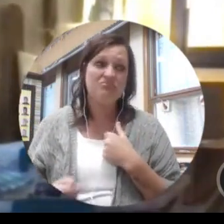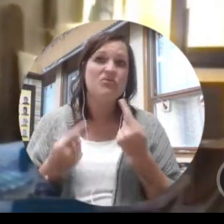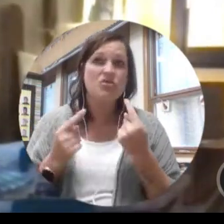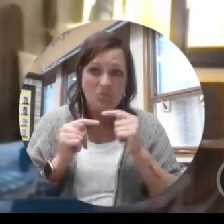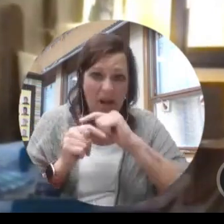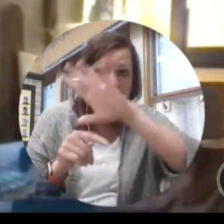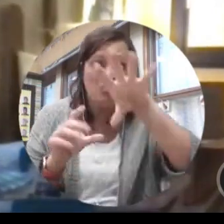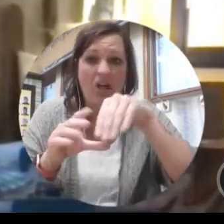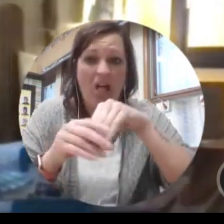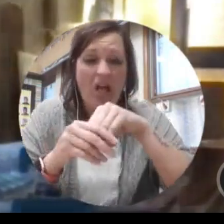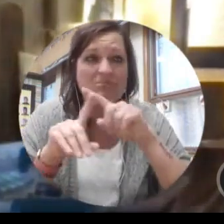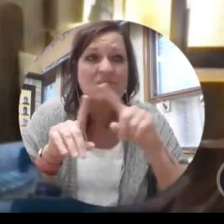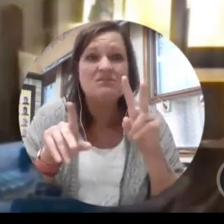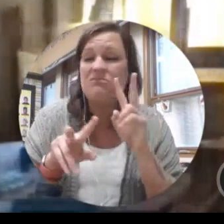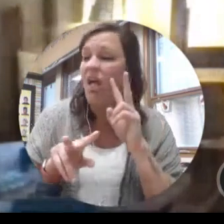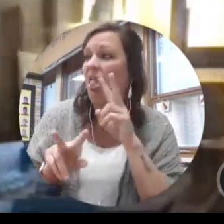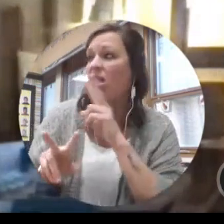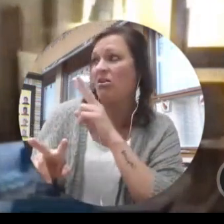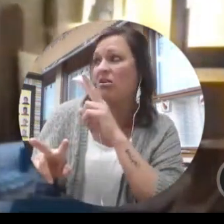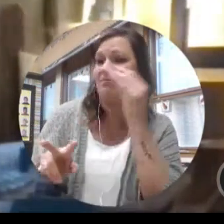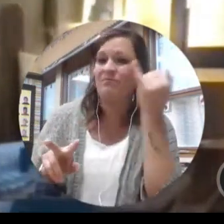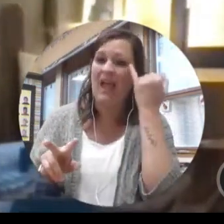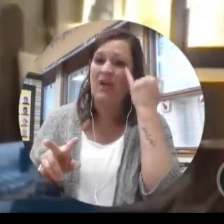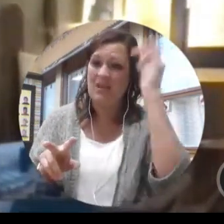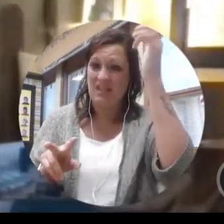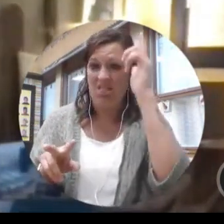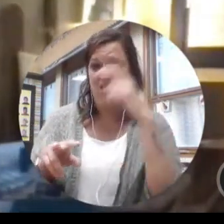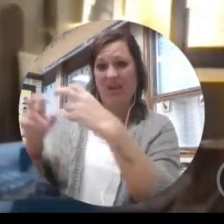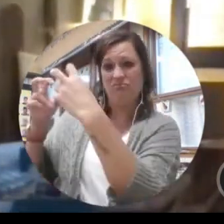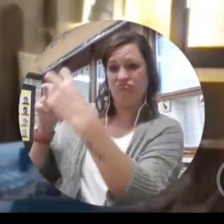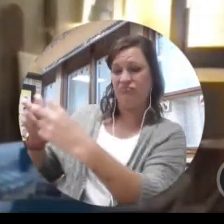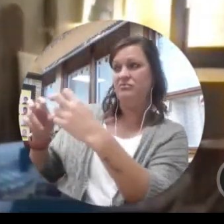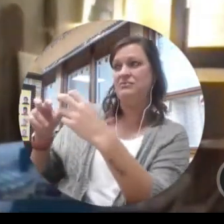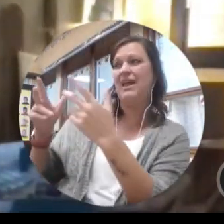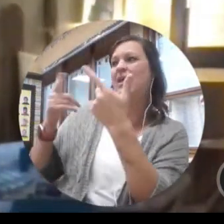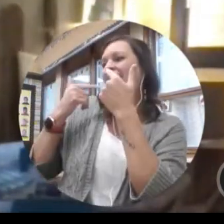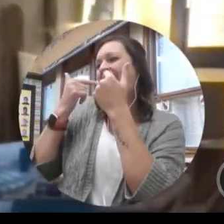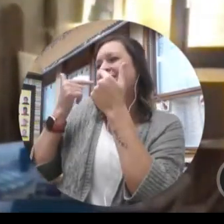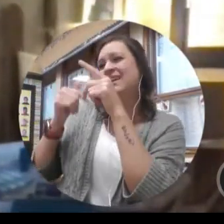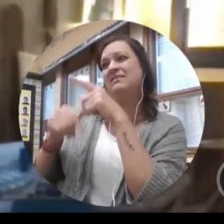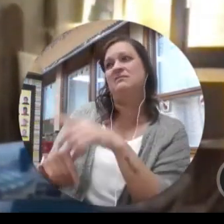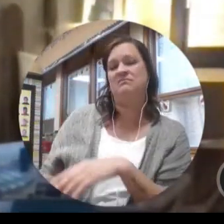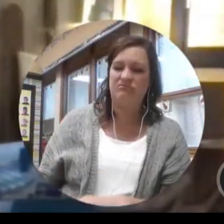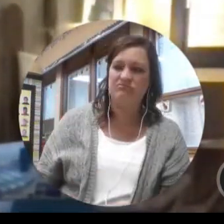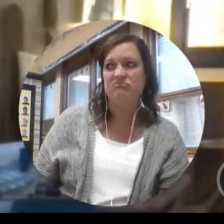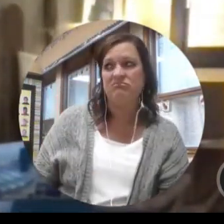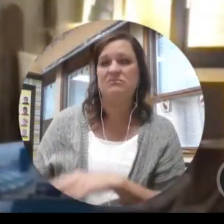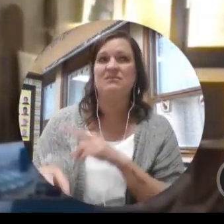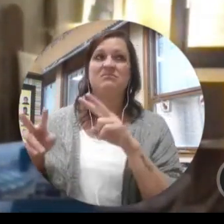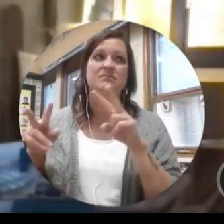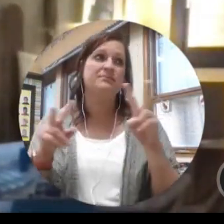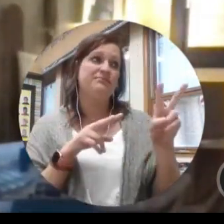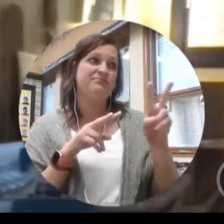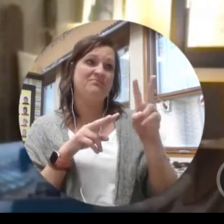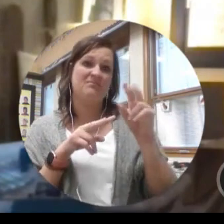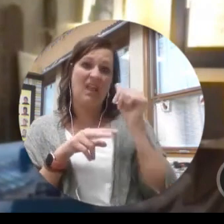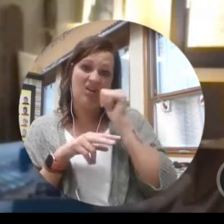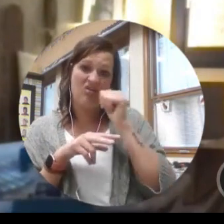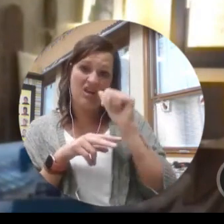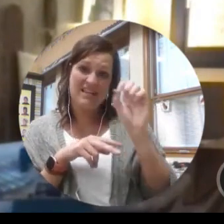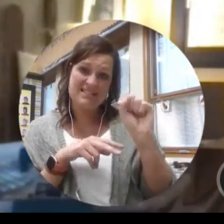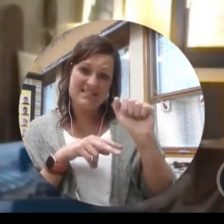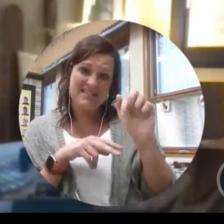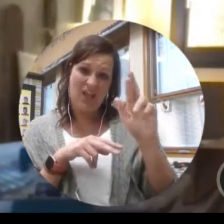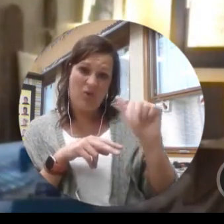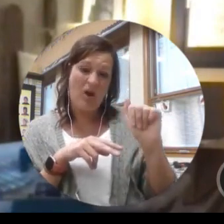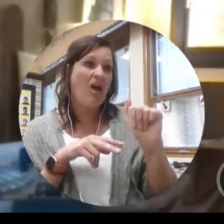could see Leah and Iris were making funny faces at each other and laughing. Sarah was sharing her french fries with another girl. Jack